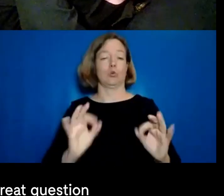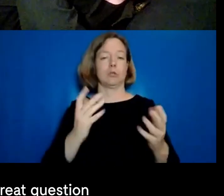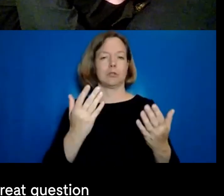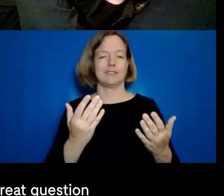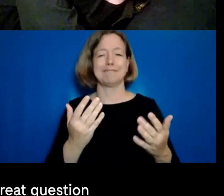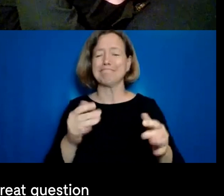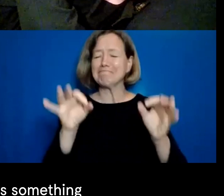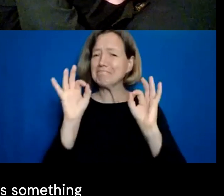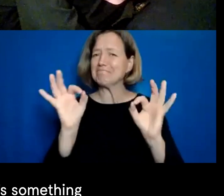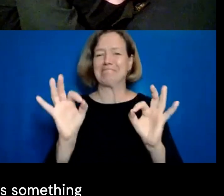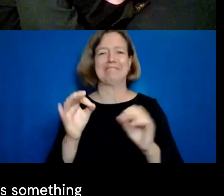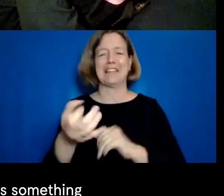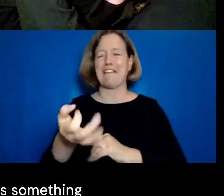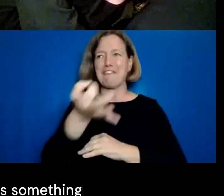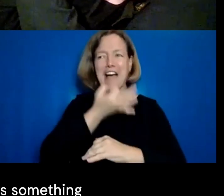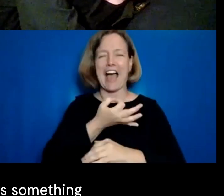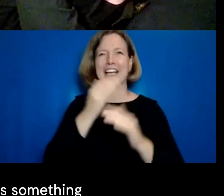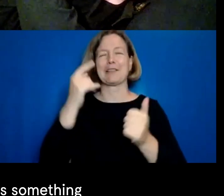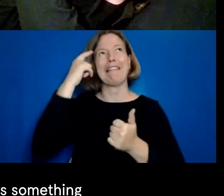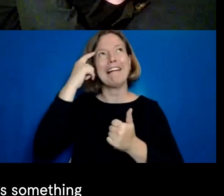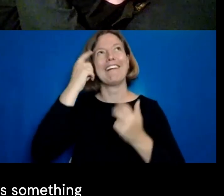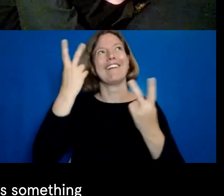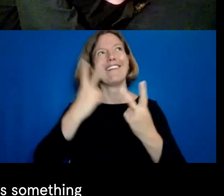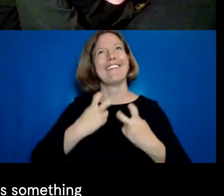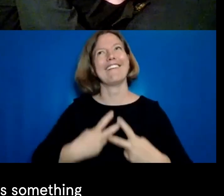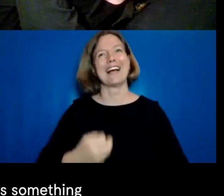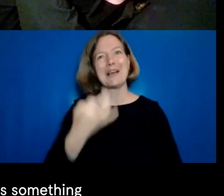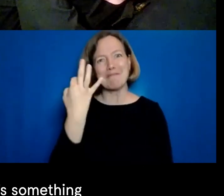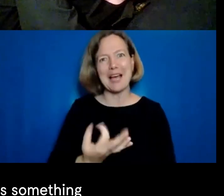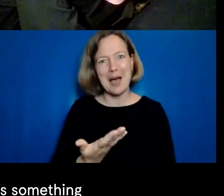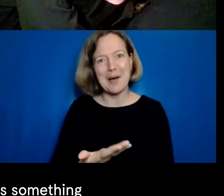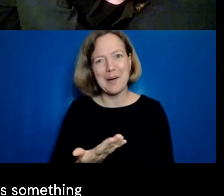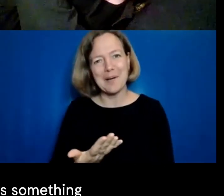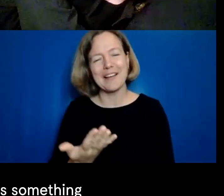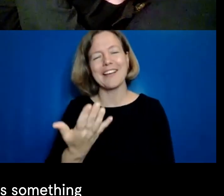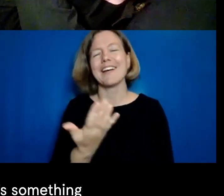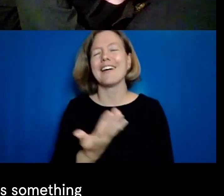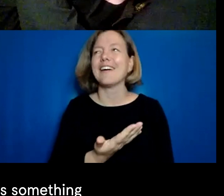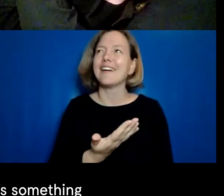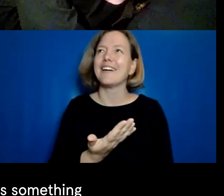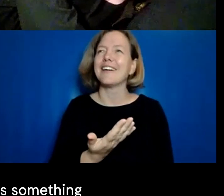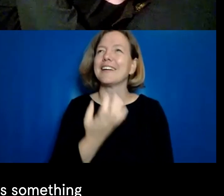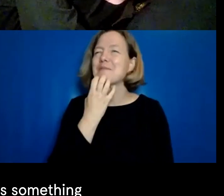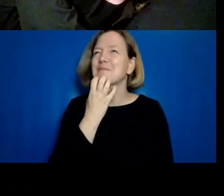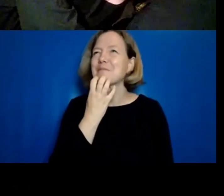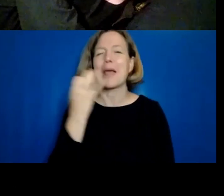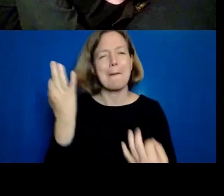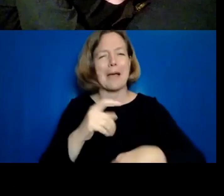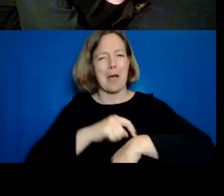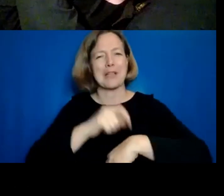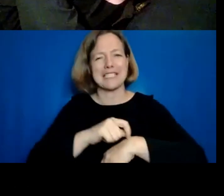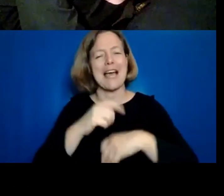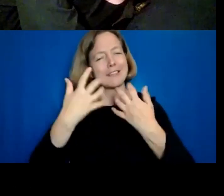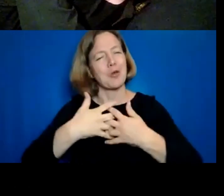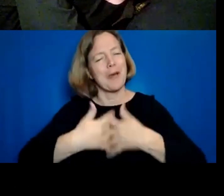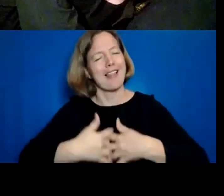and a great reminder, and yeah, I think it's something I want to think about a little bit more. But